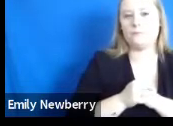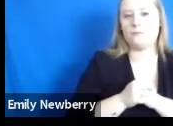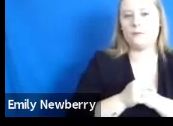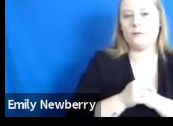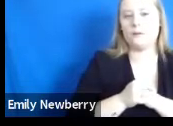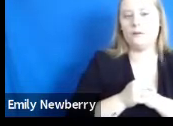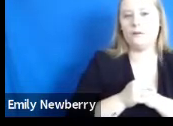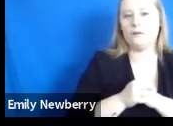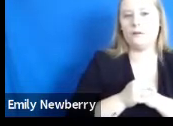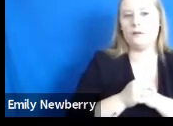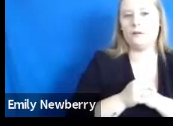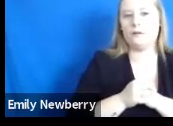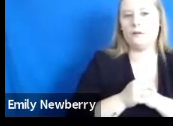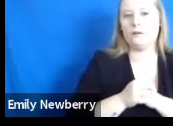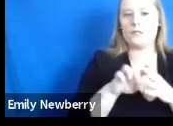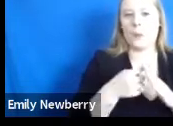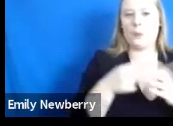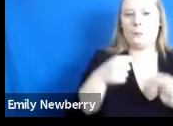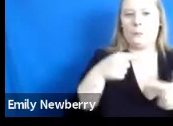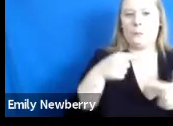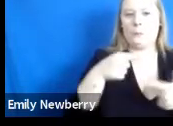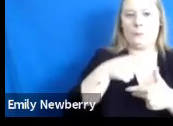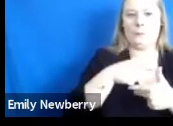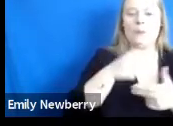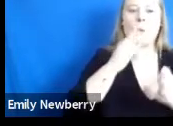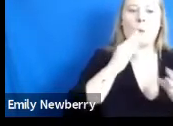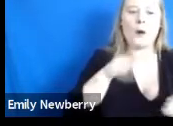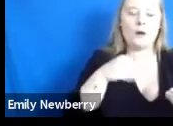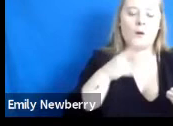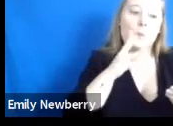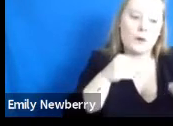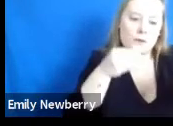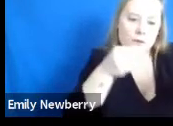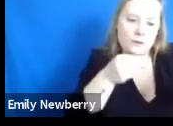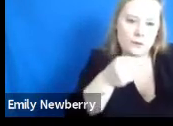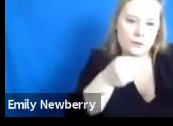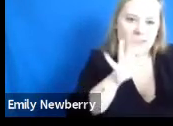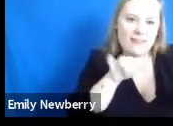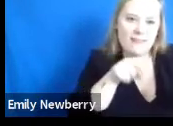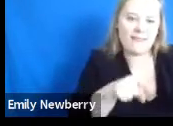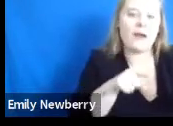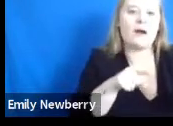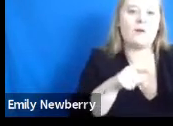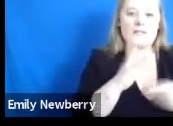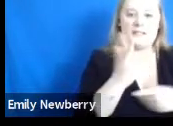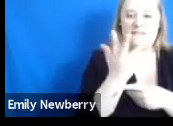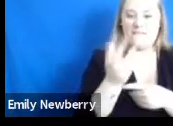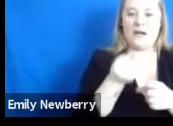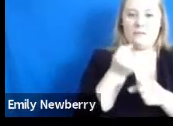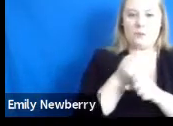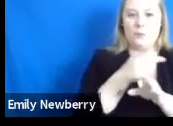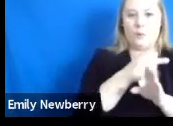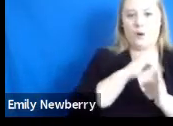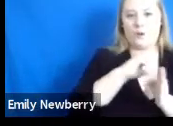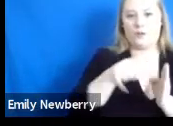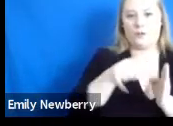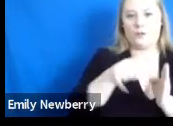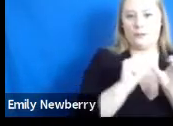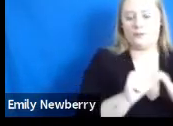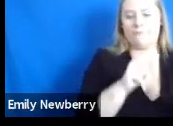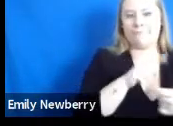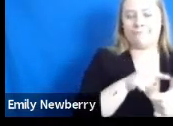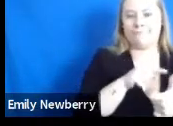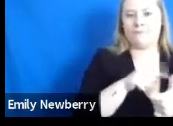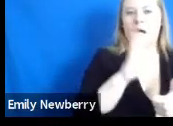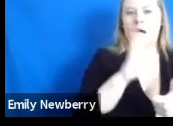initially, we started working on the irrigation ditches, and that became the 5-year-long project. So I'm going to mention about